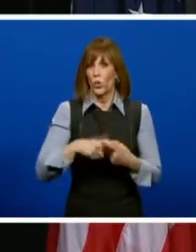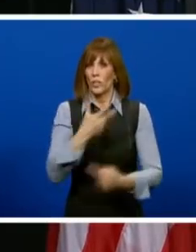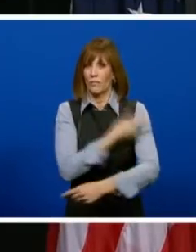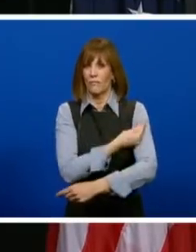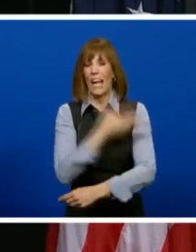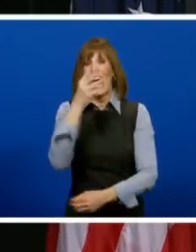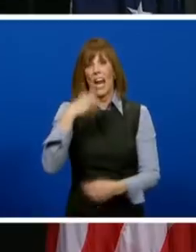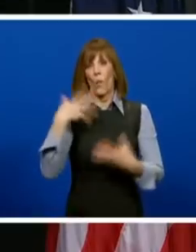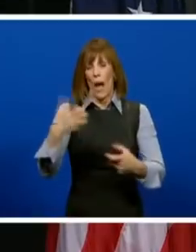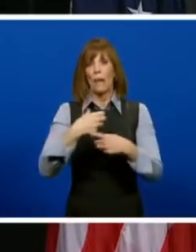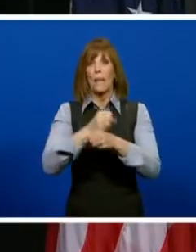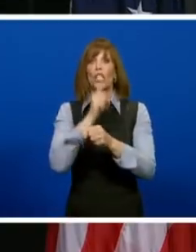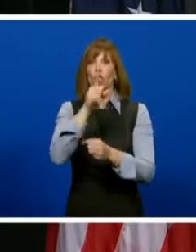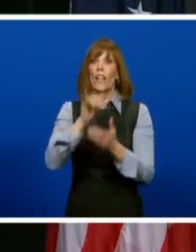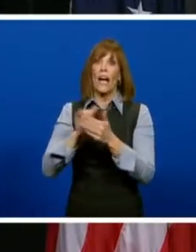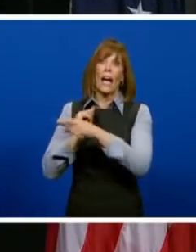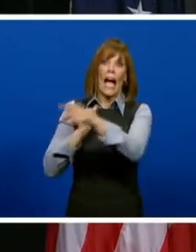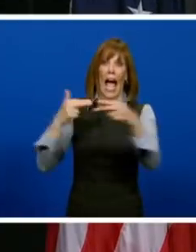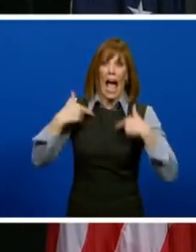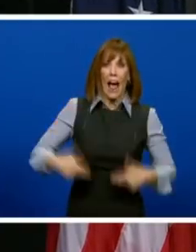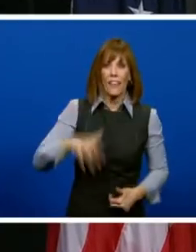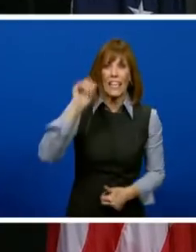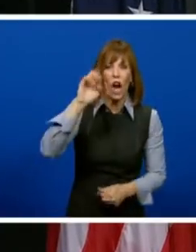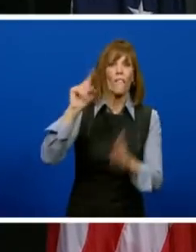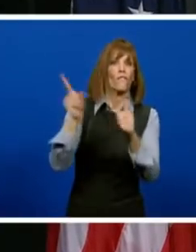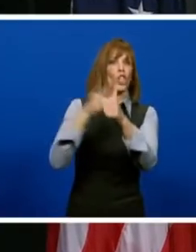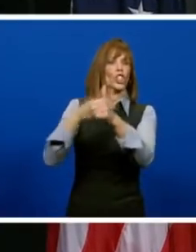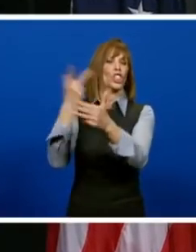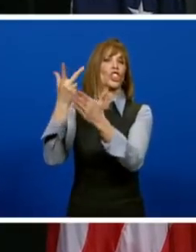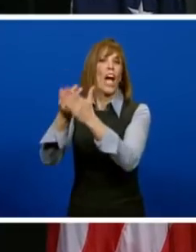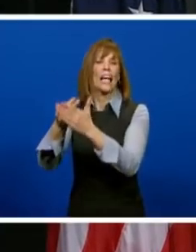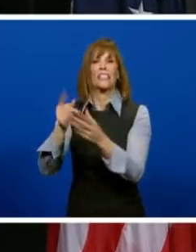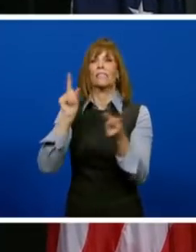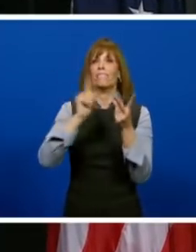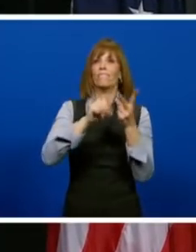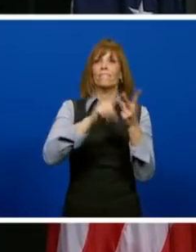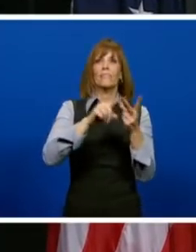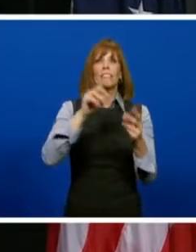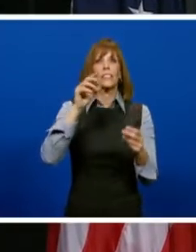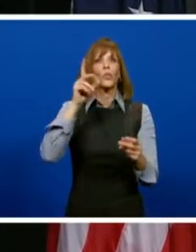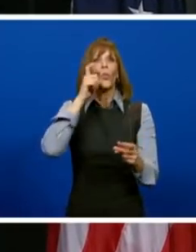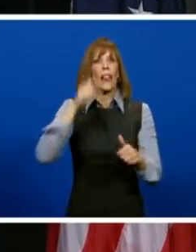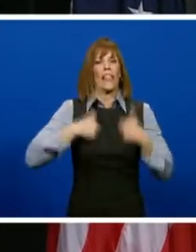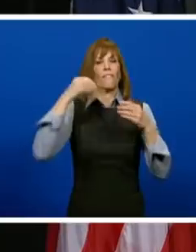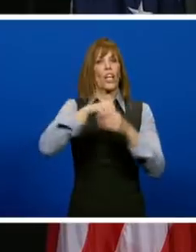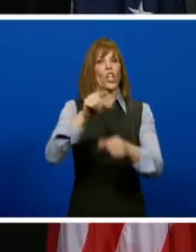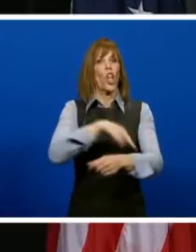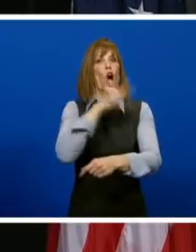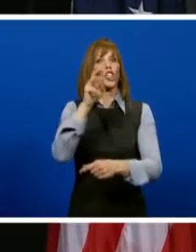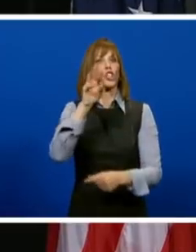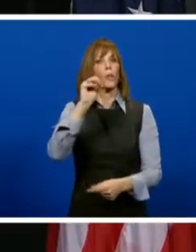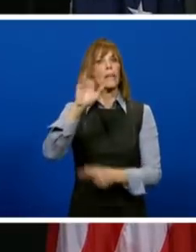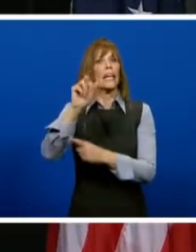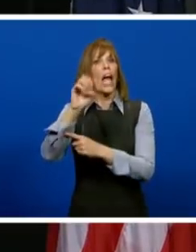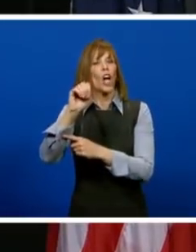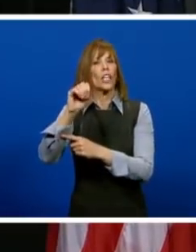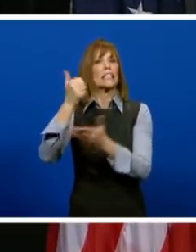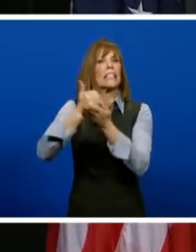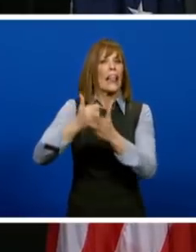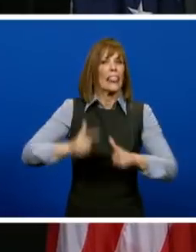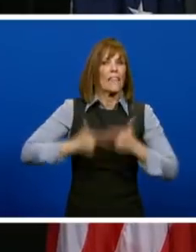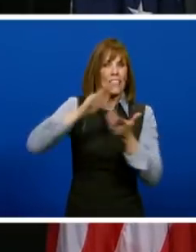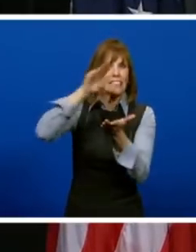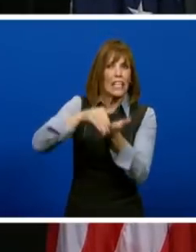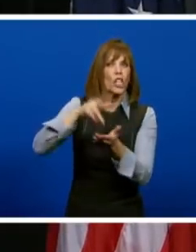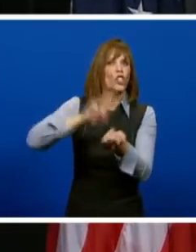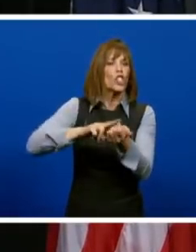workers were vaccinated. I wanted to make sure that our long-term care residents and staff and in our assisted living, that they were